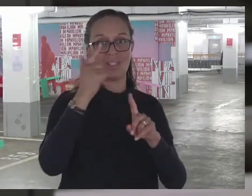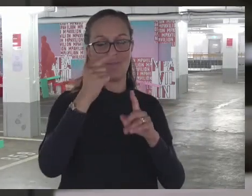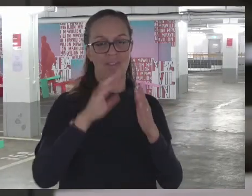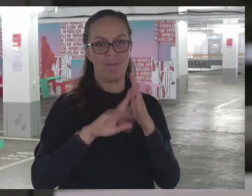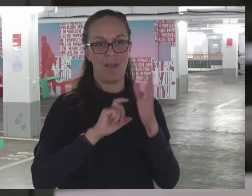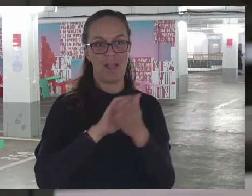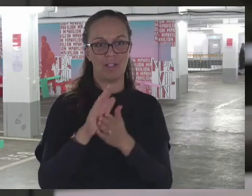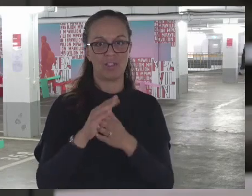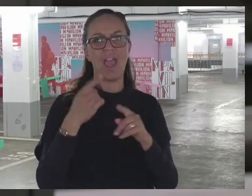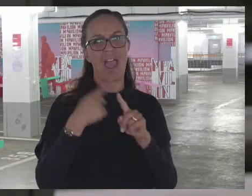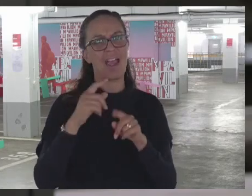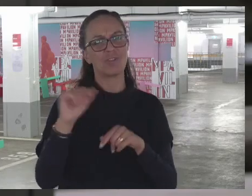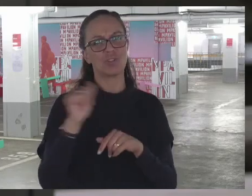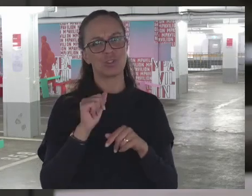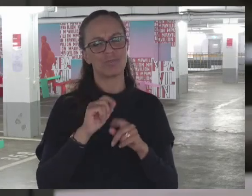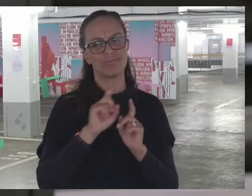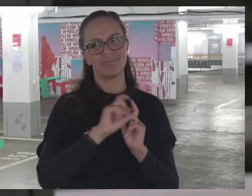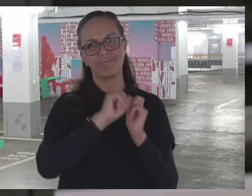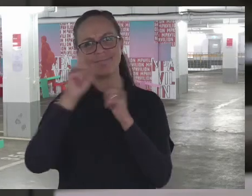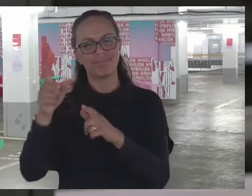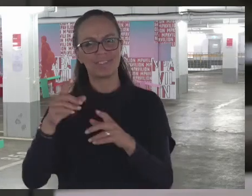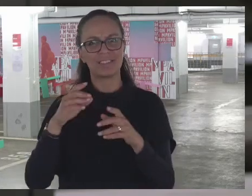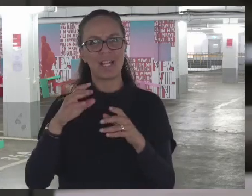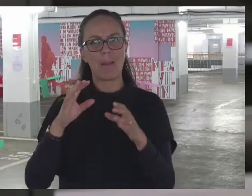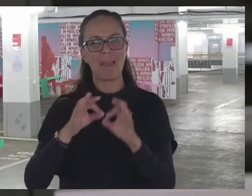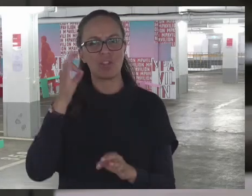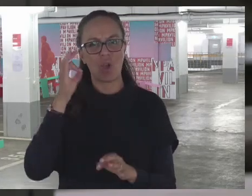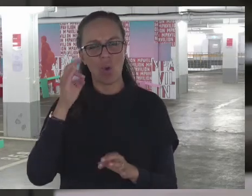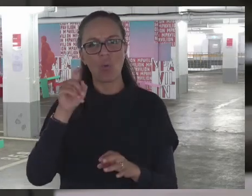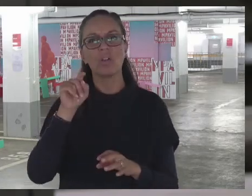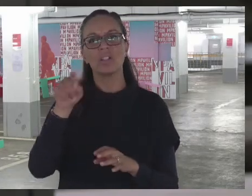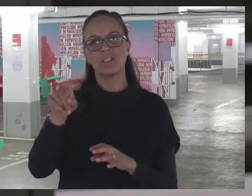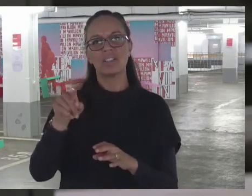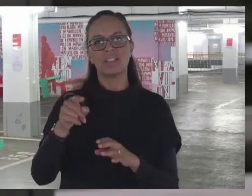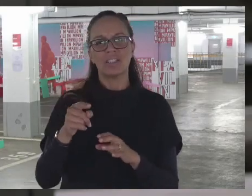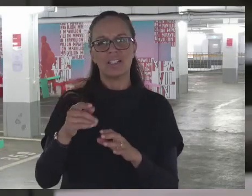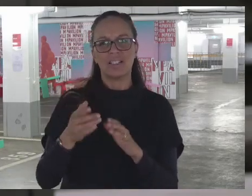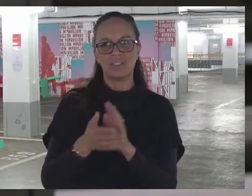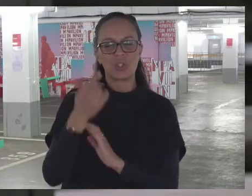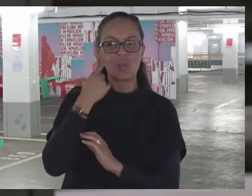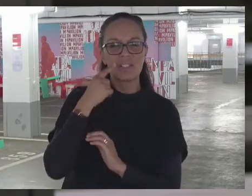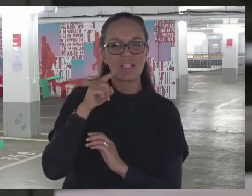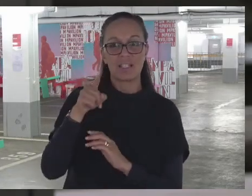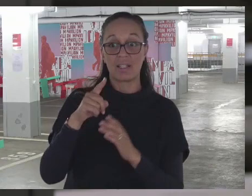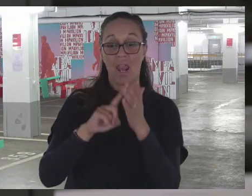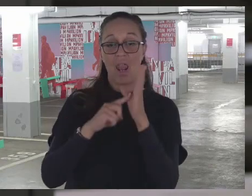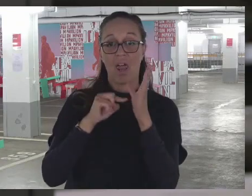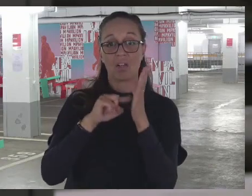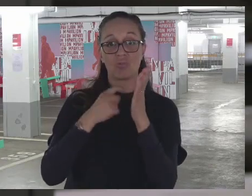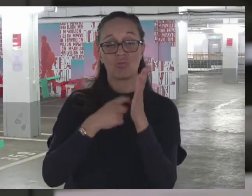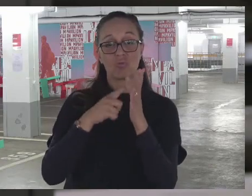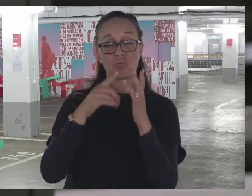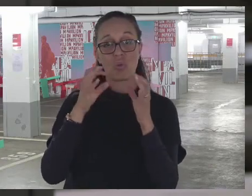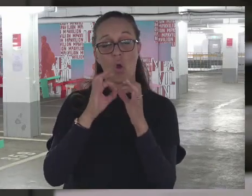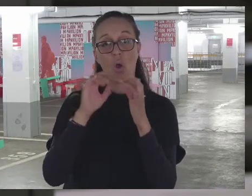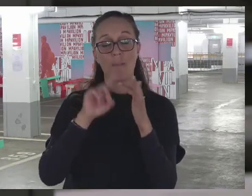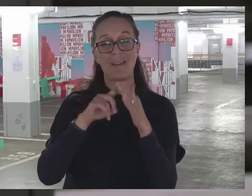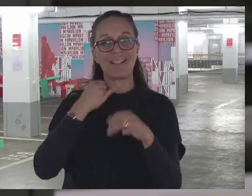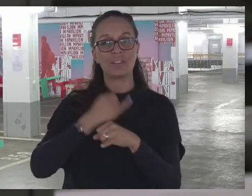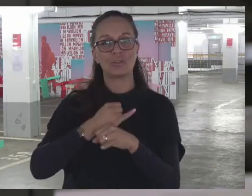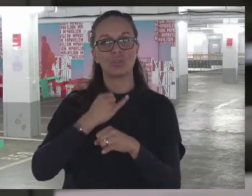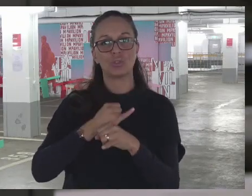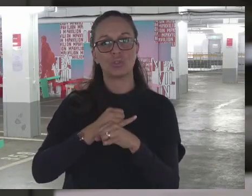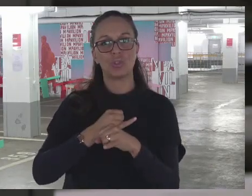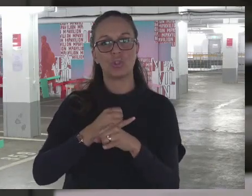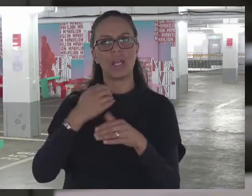Bendigo to see Far From the Eye, Danica Chappell's stunning exhibition and facade at the La Trobe Art Institute. Open during gallery